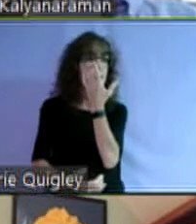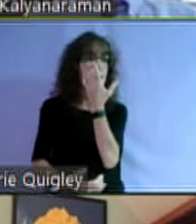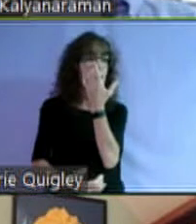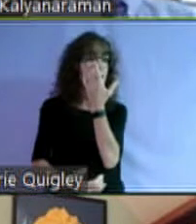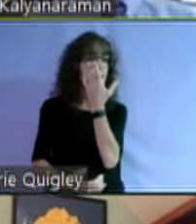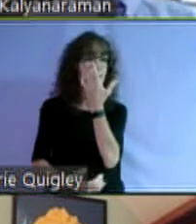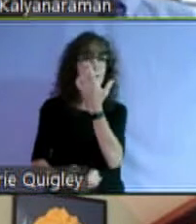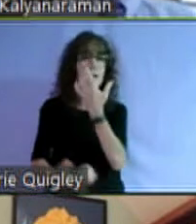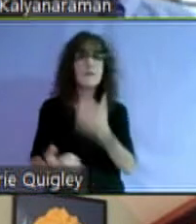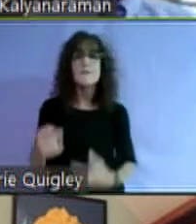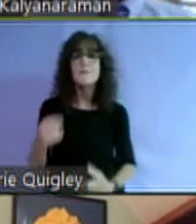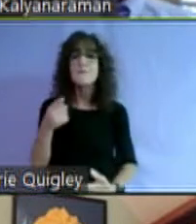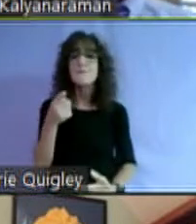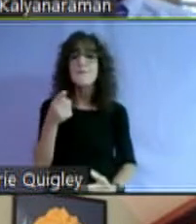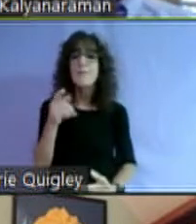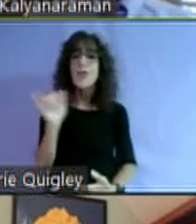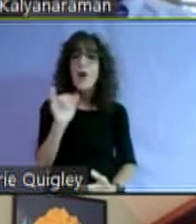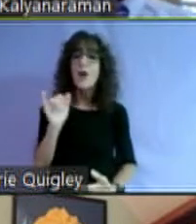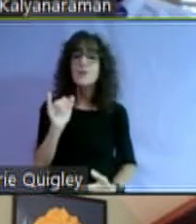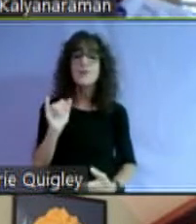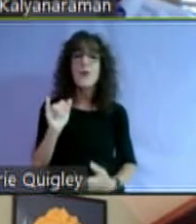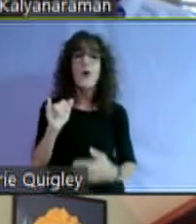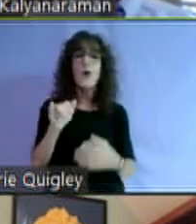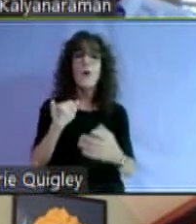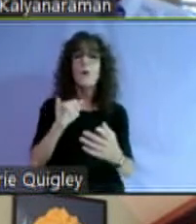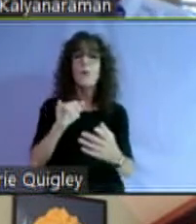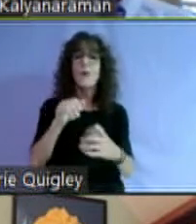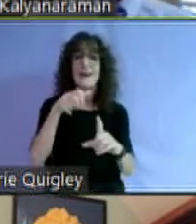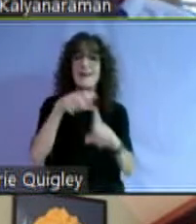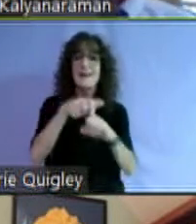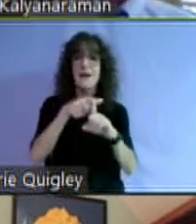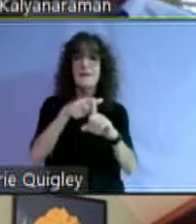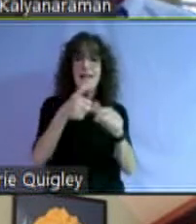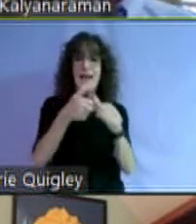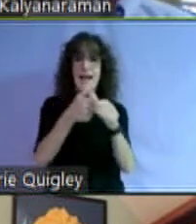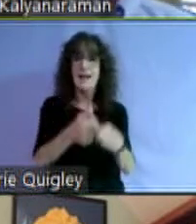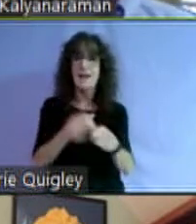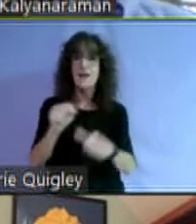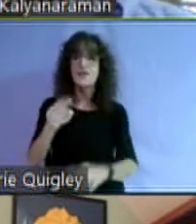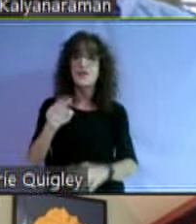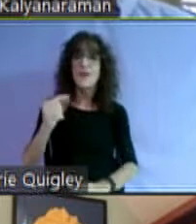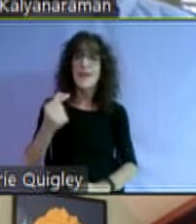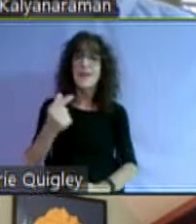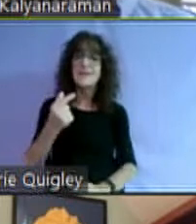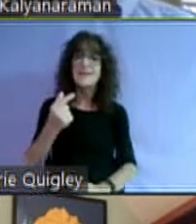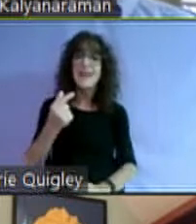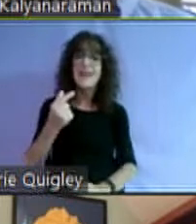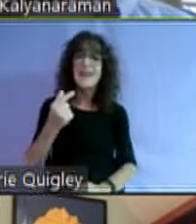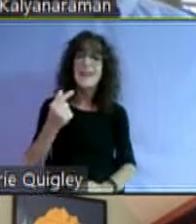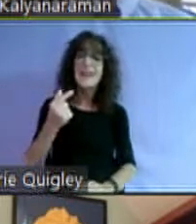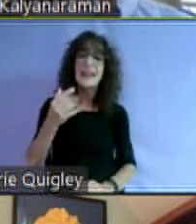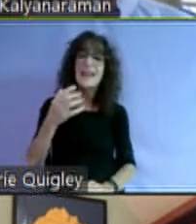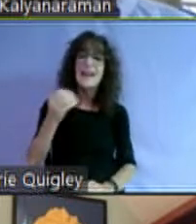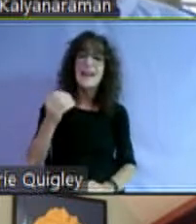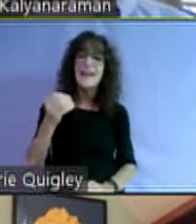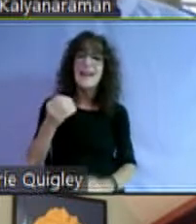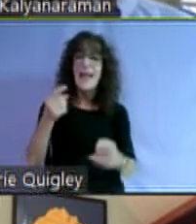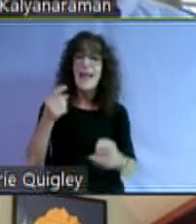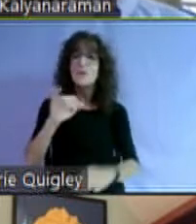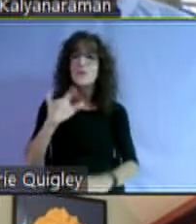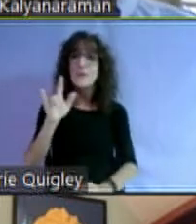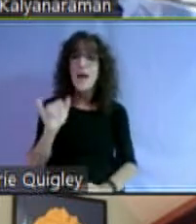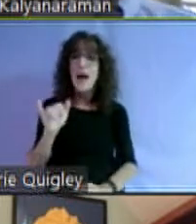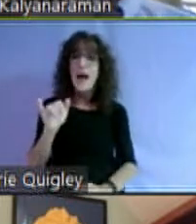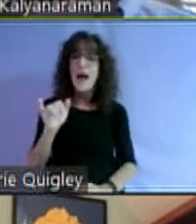And then we also have some data from our contact tracing. The state instituted a new platform in July,